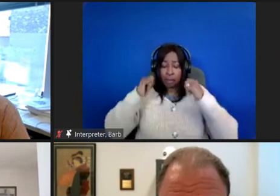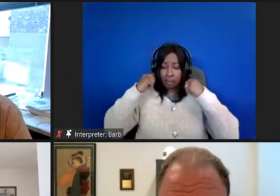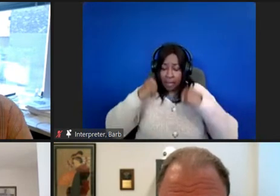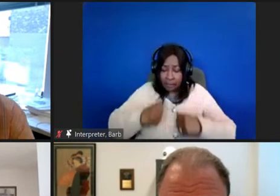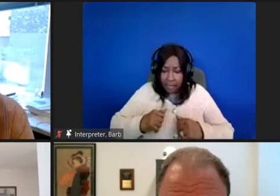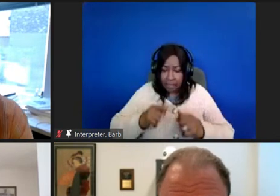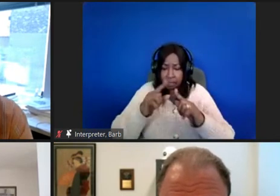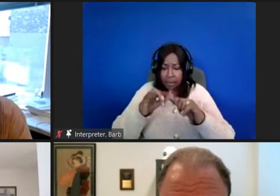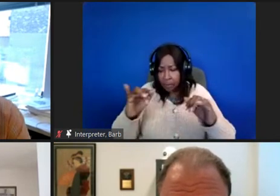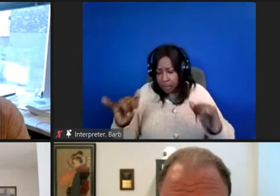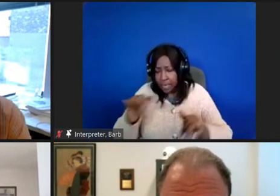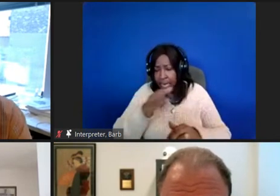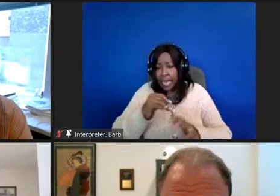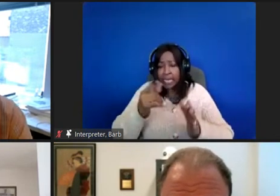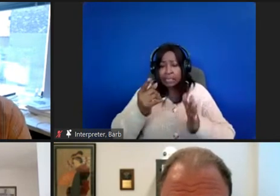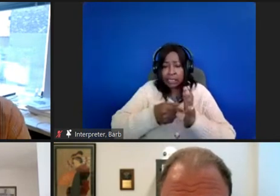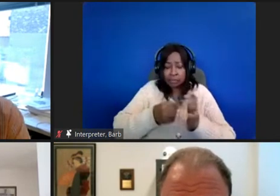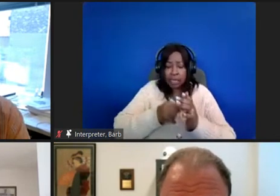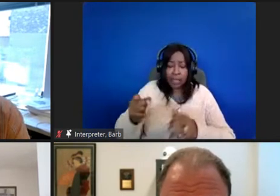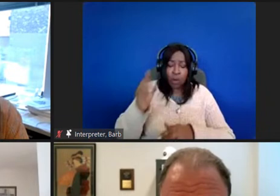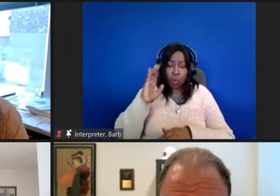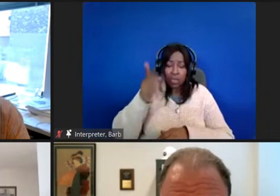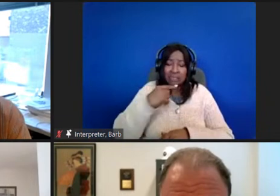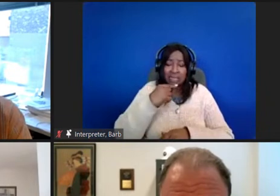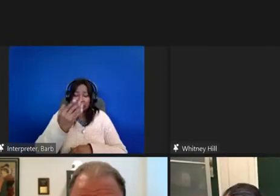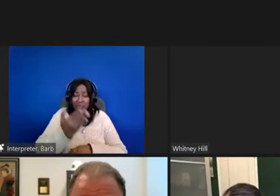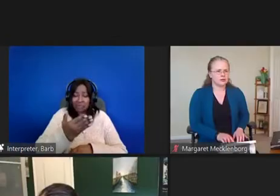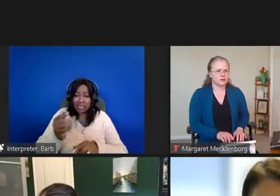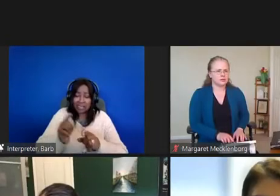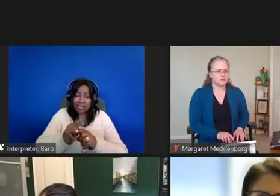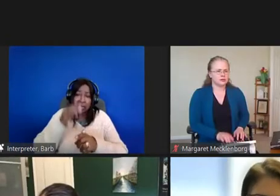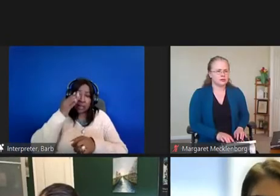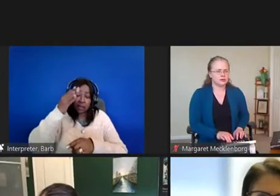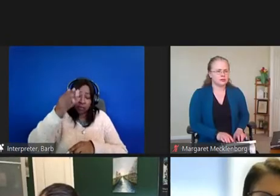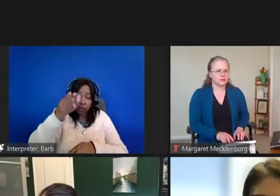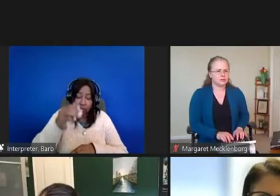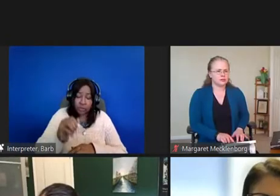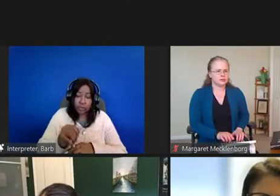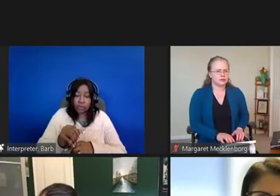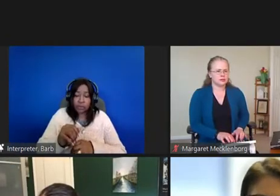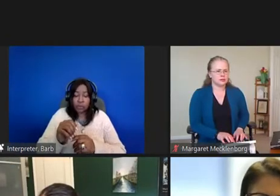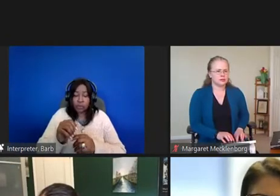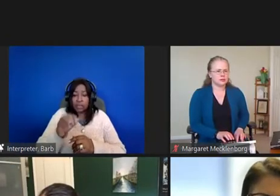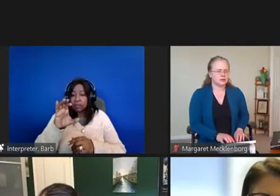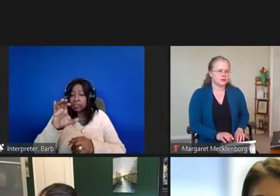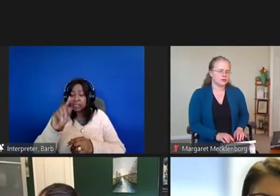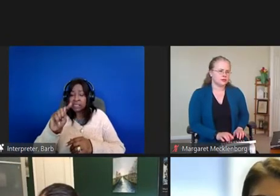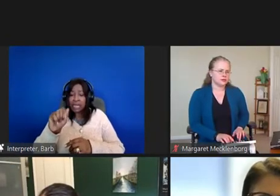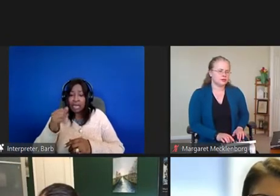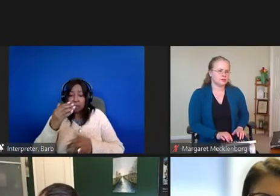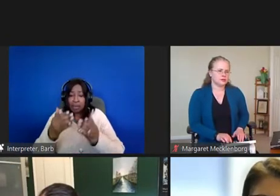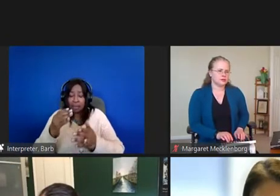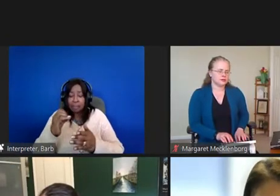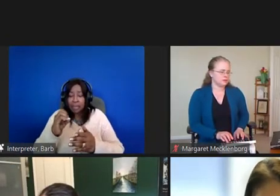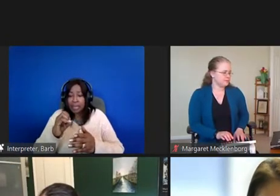then sometimes they will mention things, upcoming things at the CTA. It might be beneficial